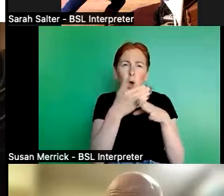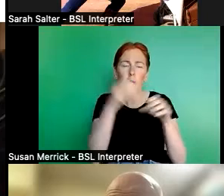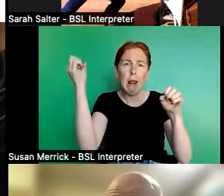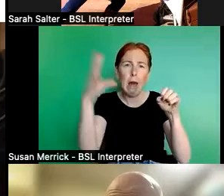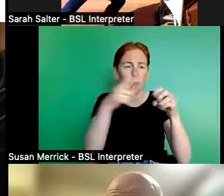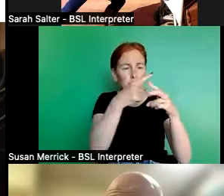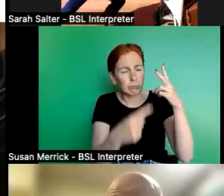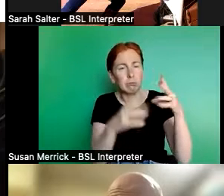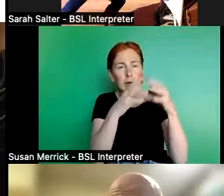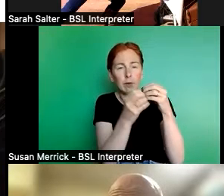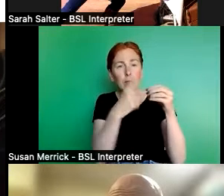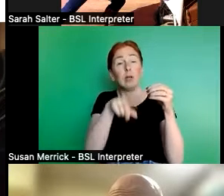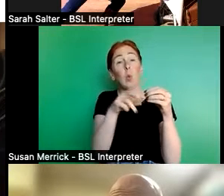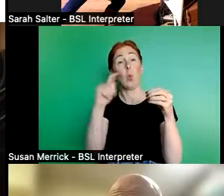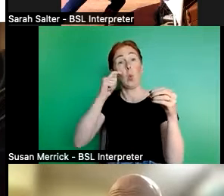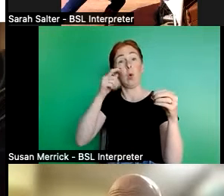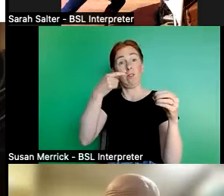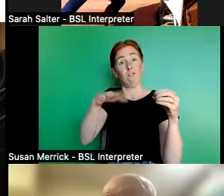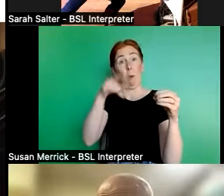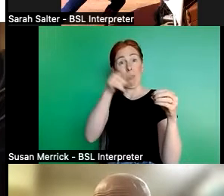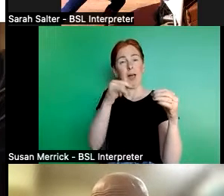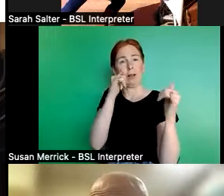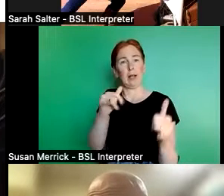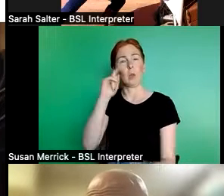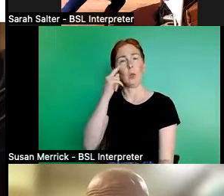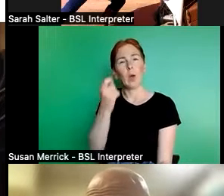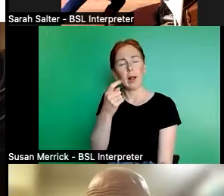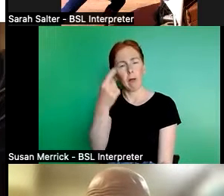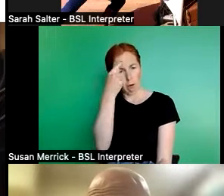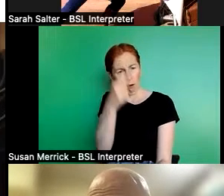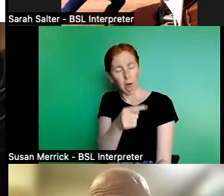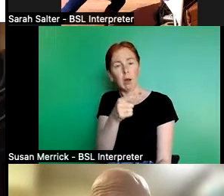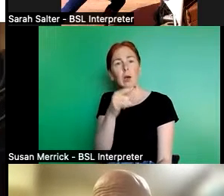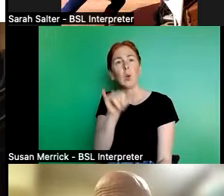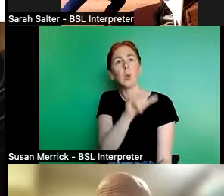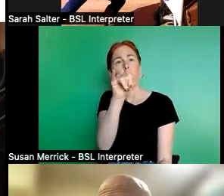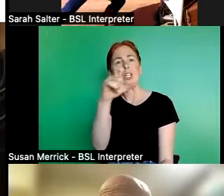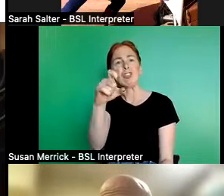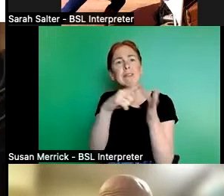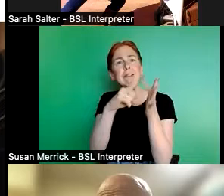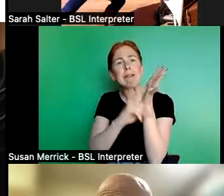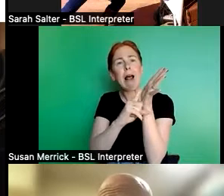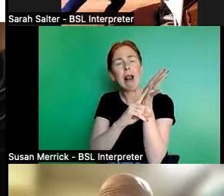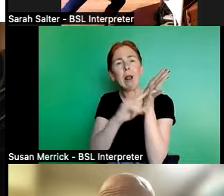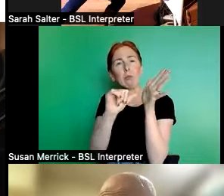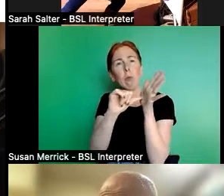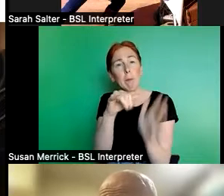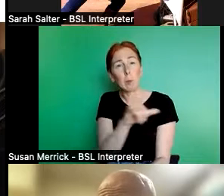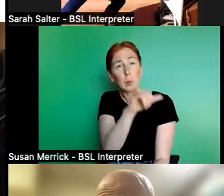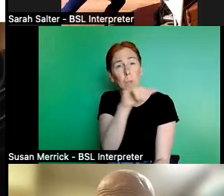affected. So it's invaluable. and we use it largely